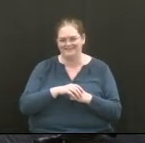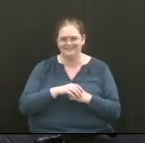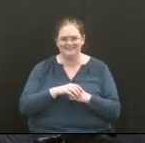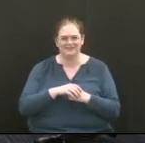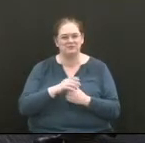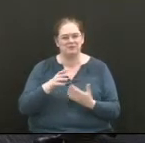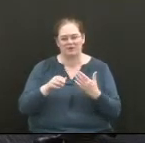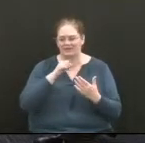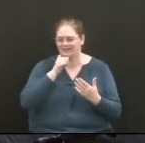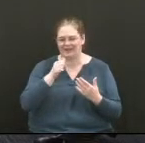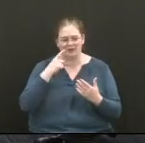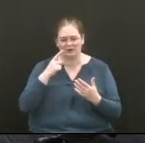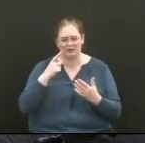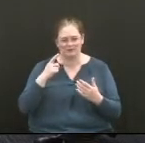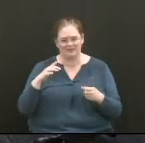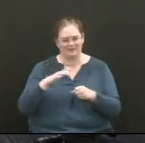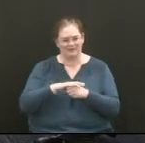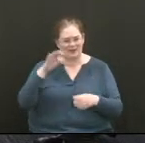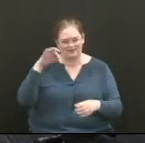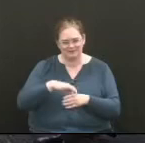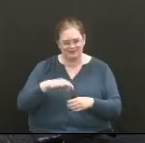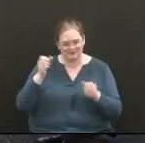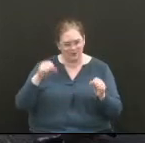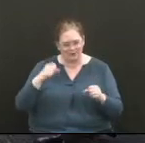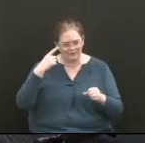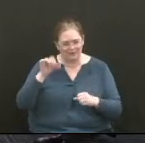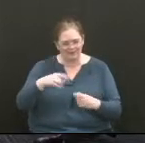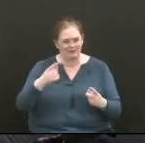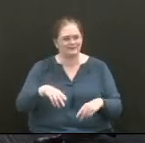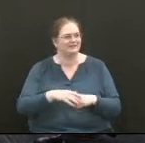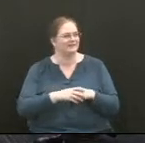It's probably not going to be a unanimous vote on that one. I don't know.